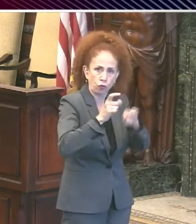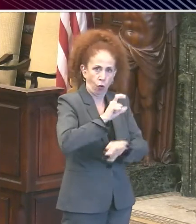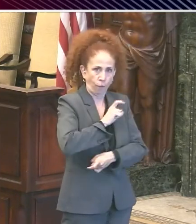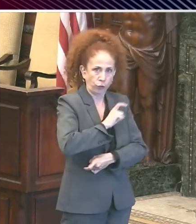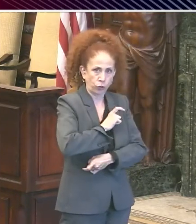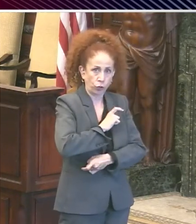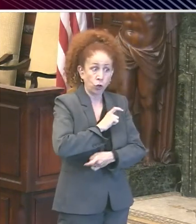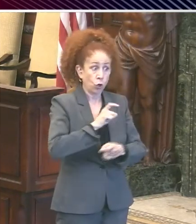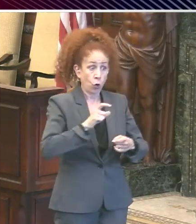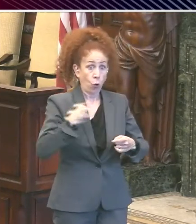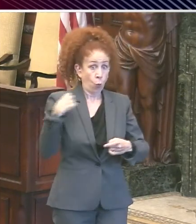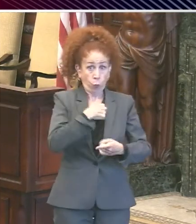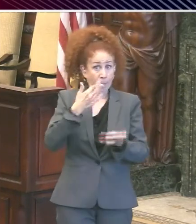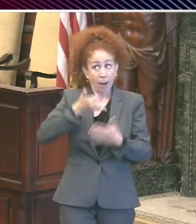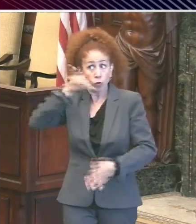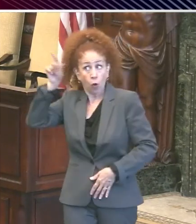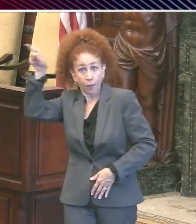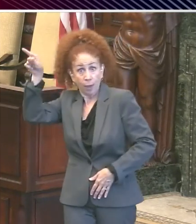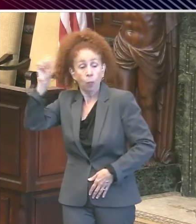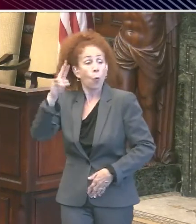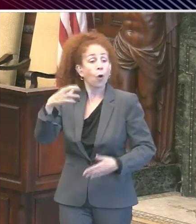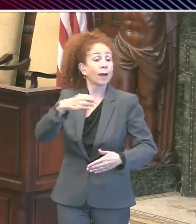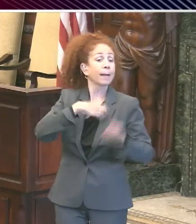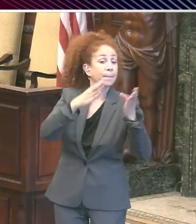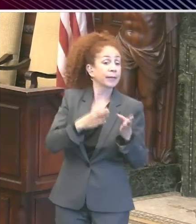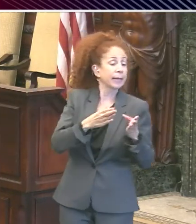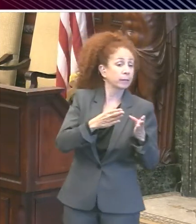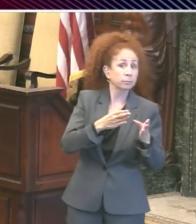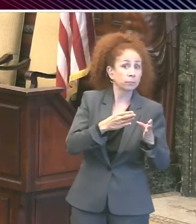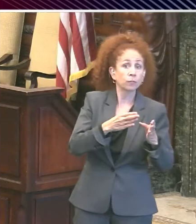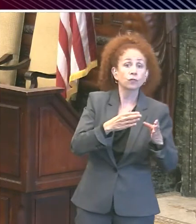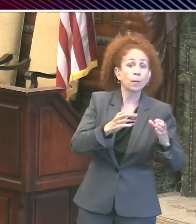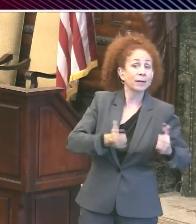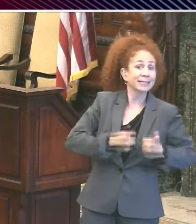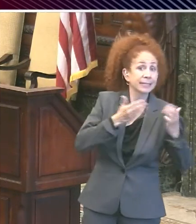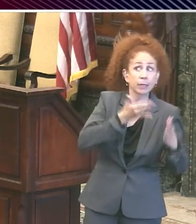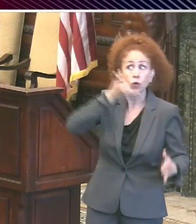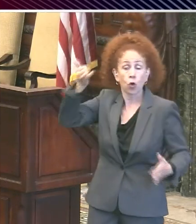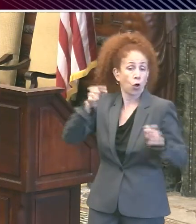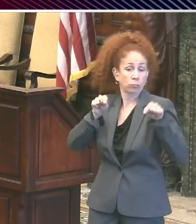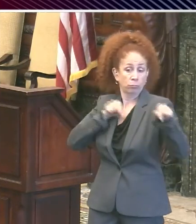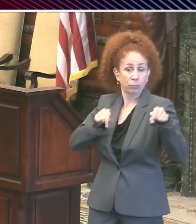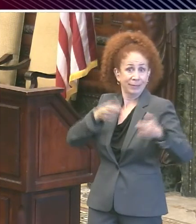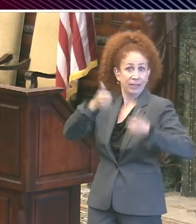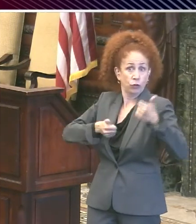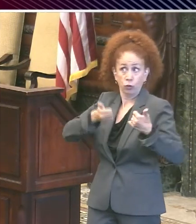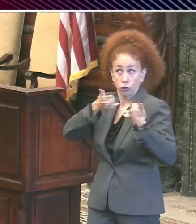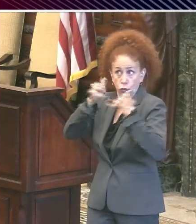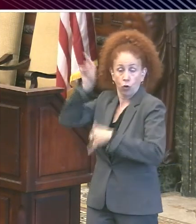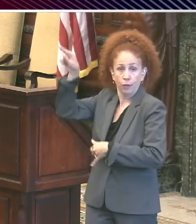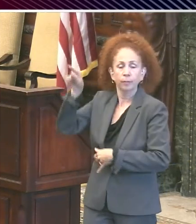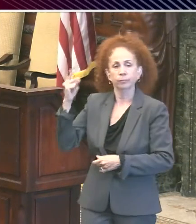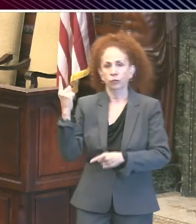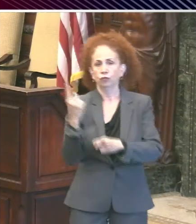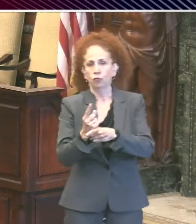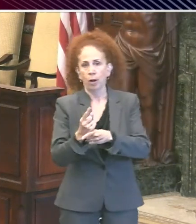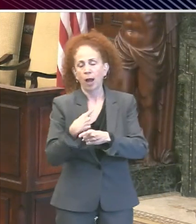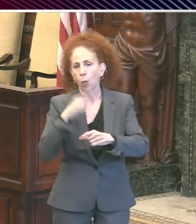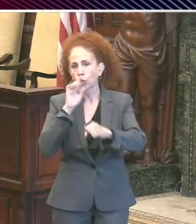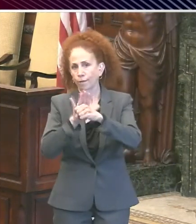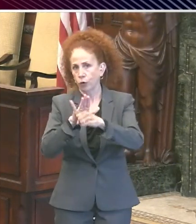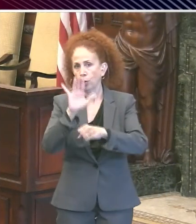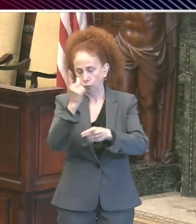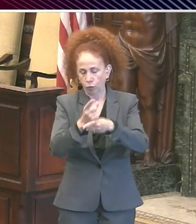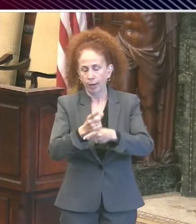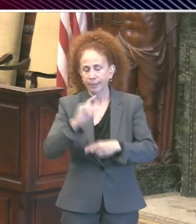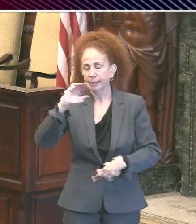the call may come from us, or it could come from a complaint from a citizen. Okay. Yeah, that's right. And I will confirm that,